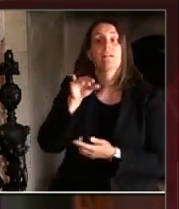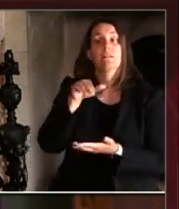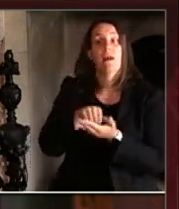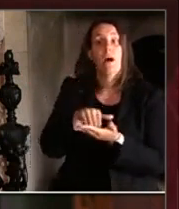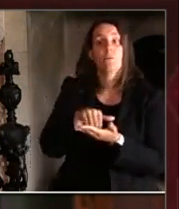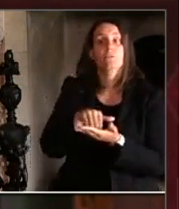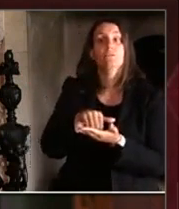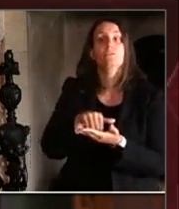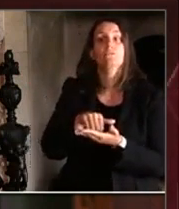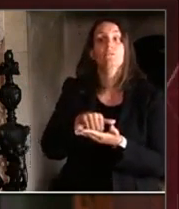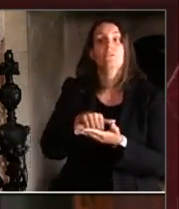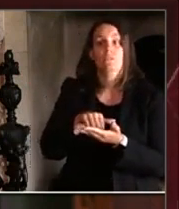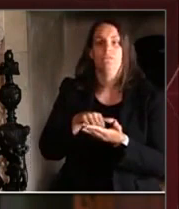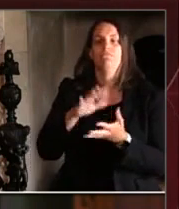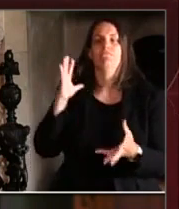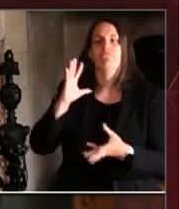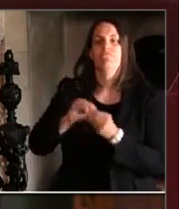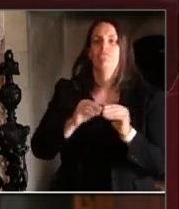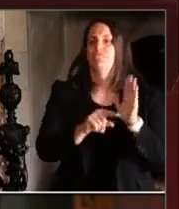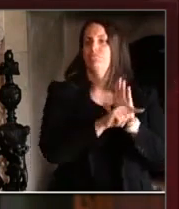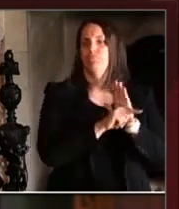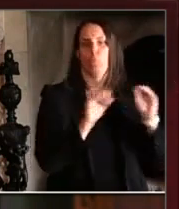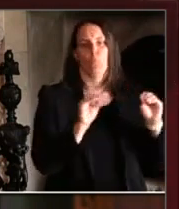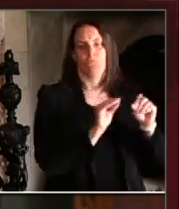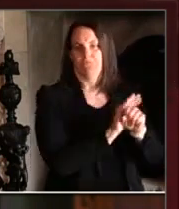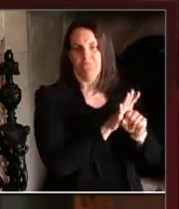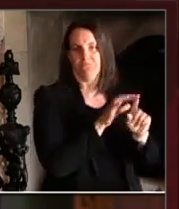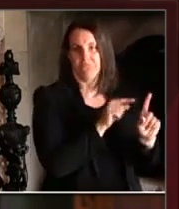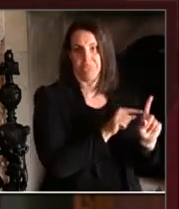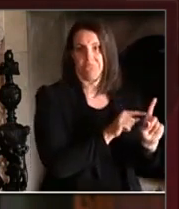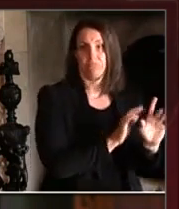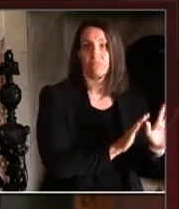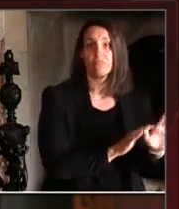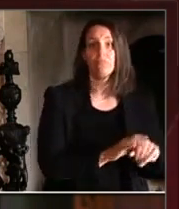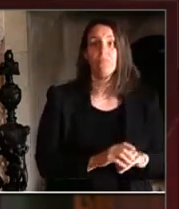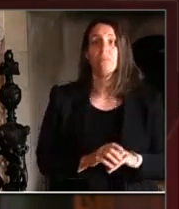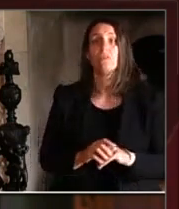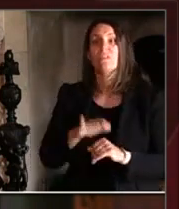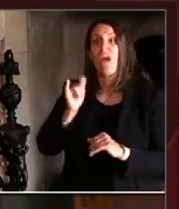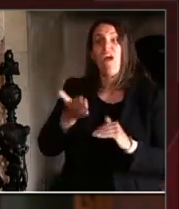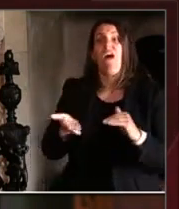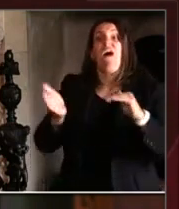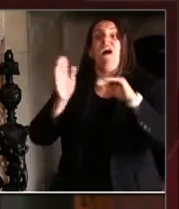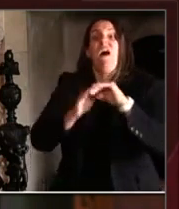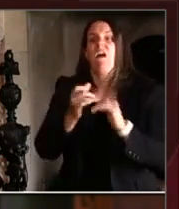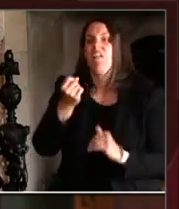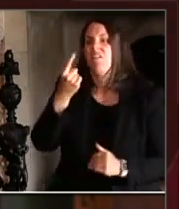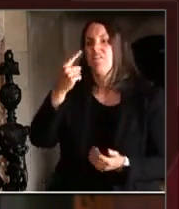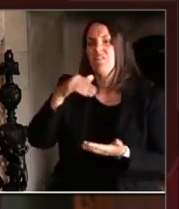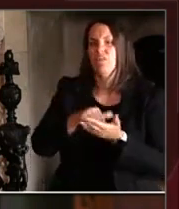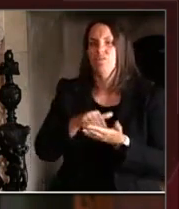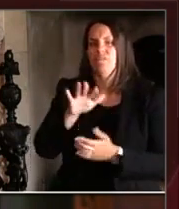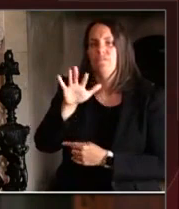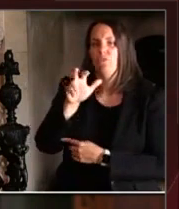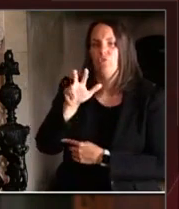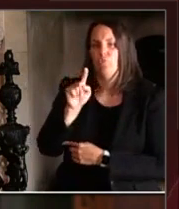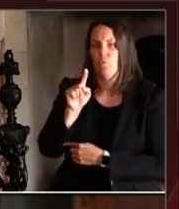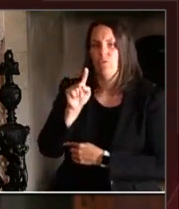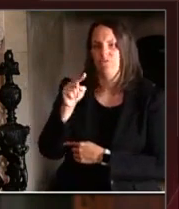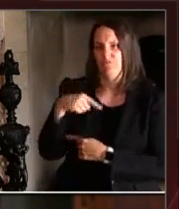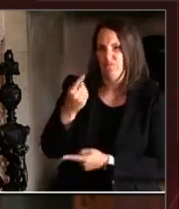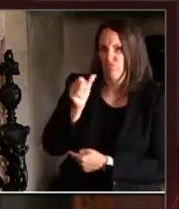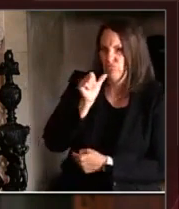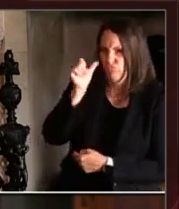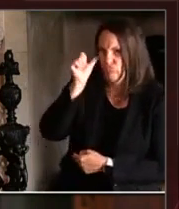478,165 negative tests here in Wisconsin, which is an increase of 11,531 over yesterday. There are now